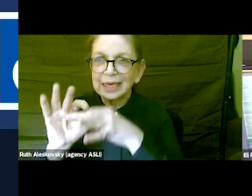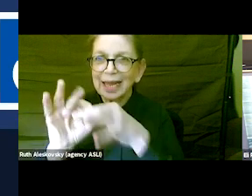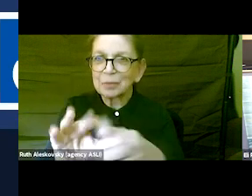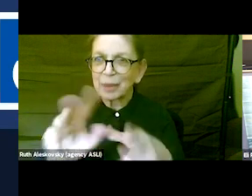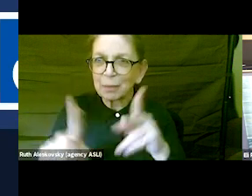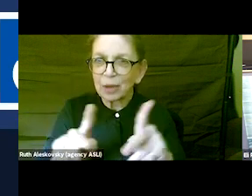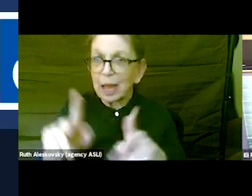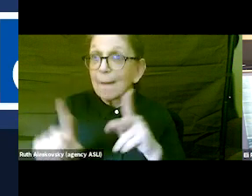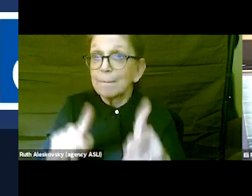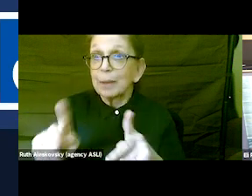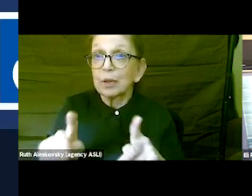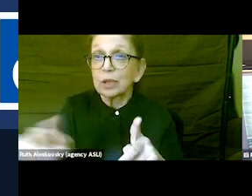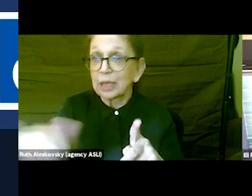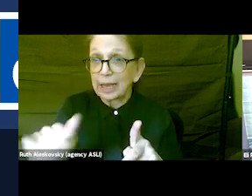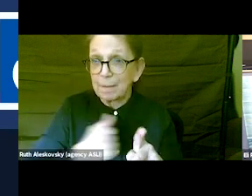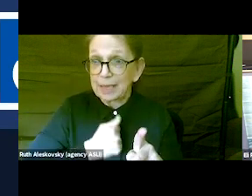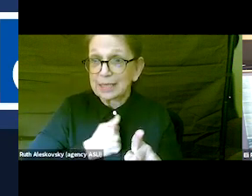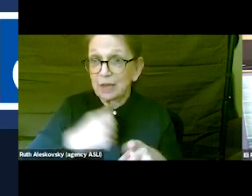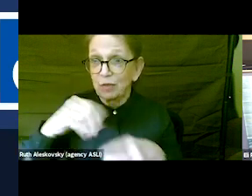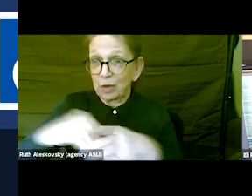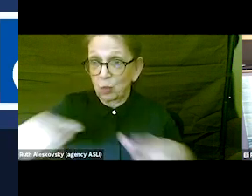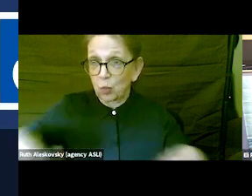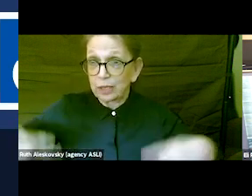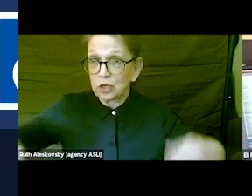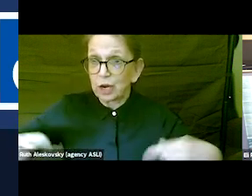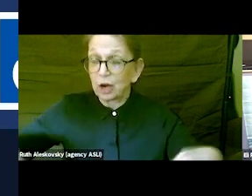myself could work from home and still contribute.